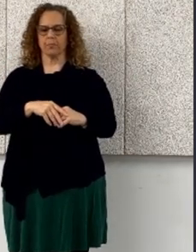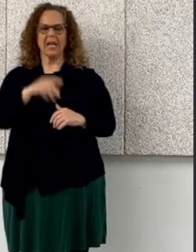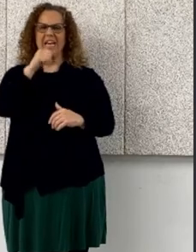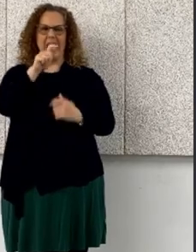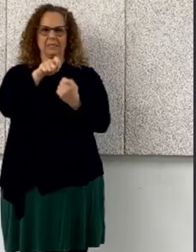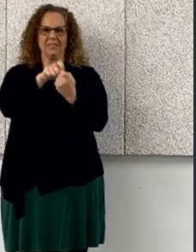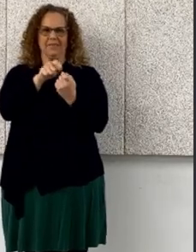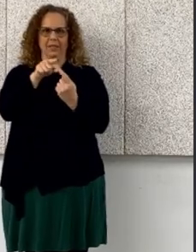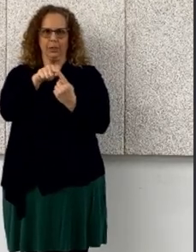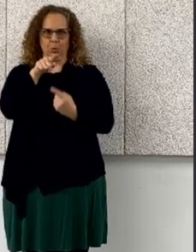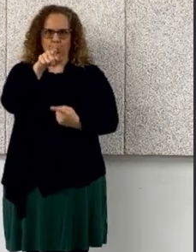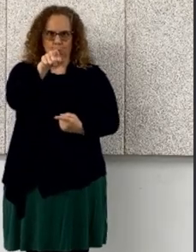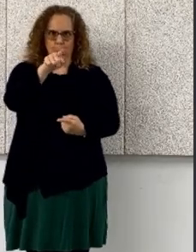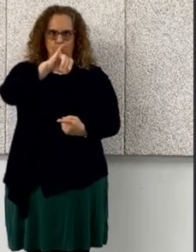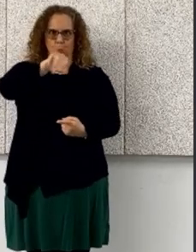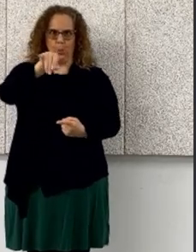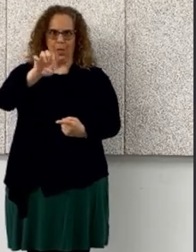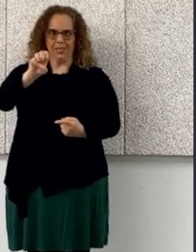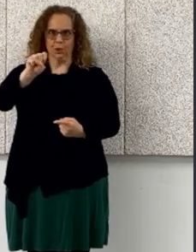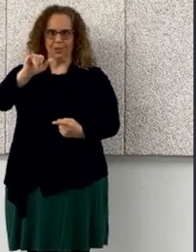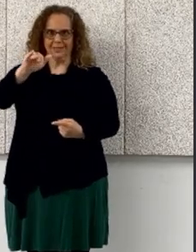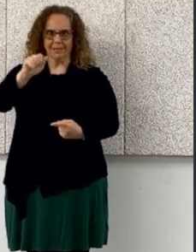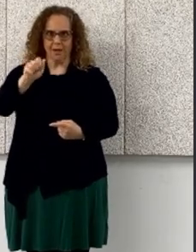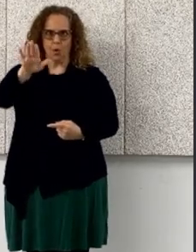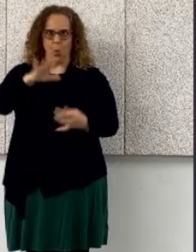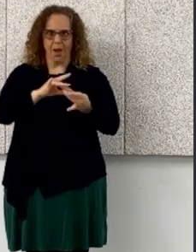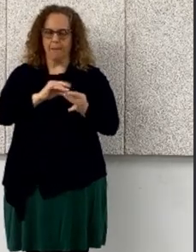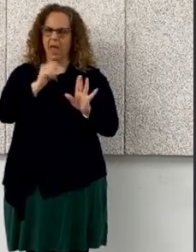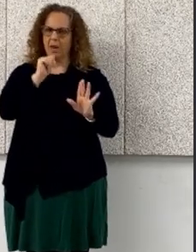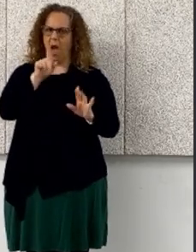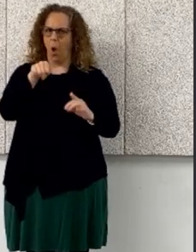you, Jessica, in terms of what you said, but to everyone.